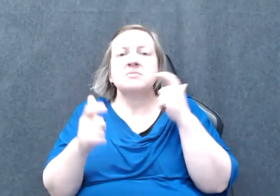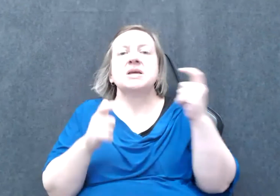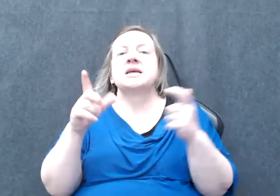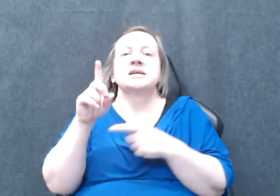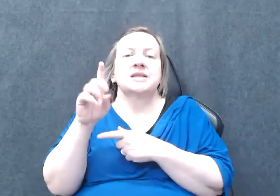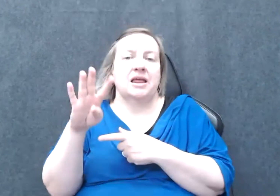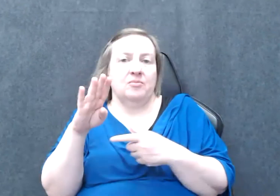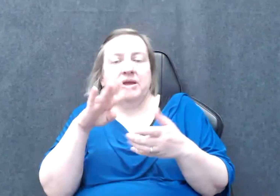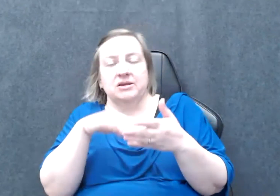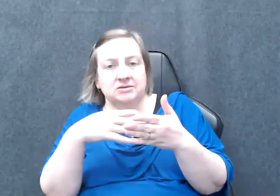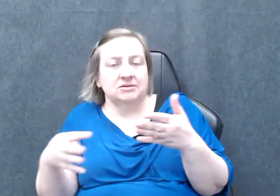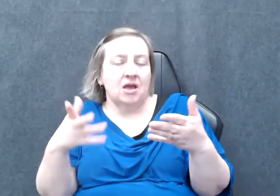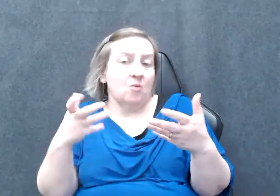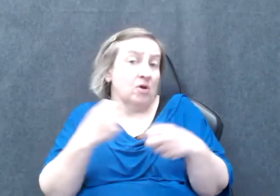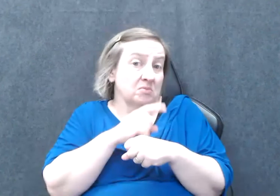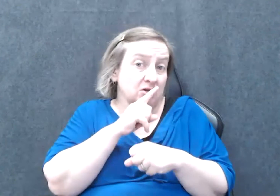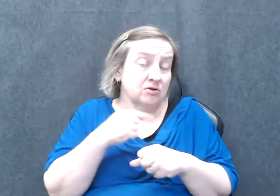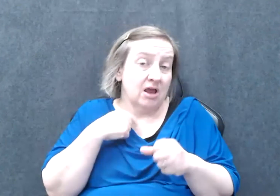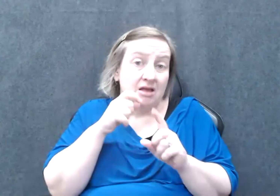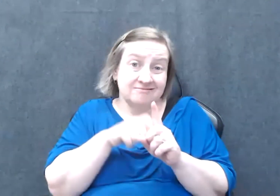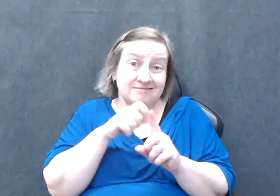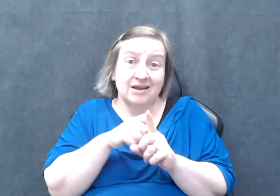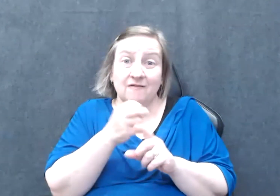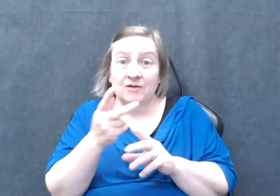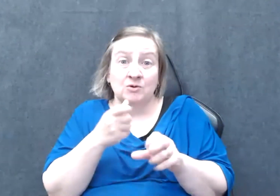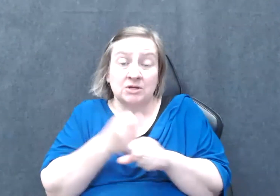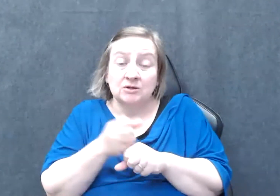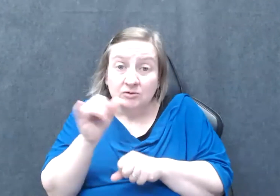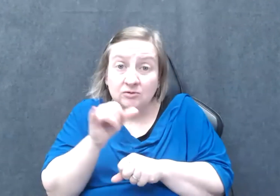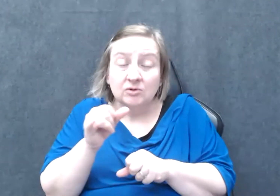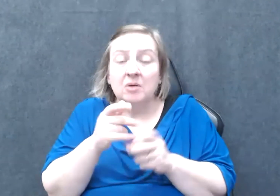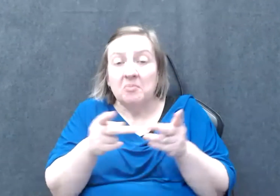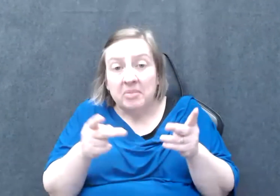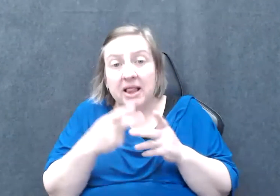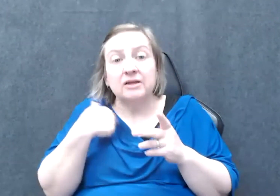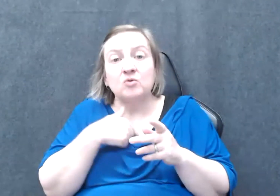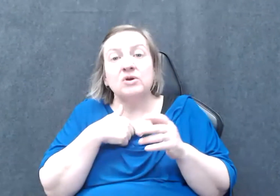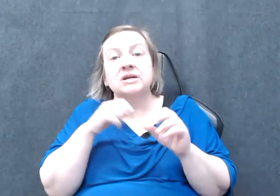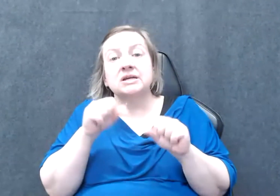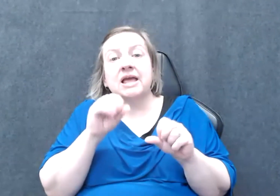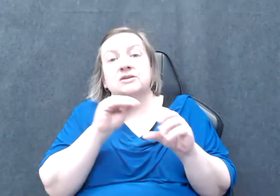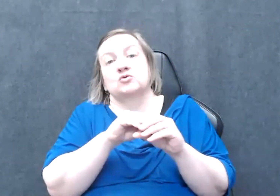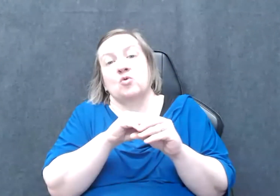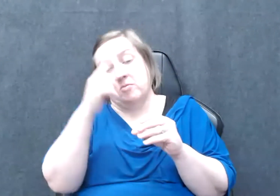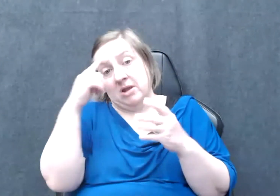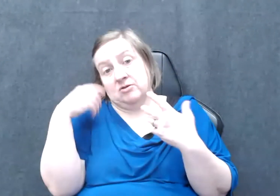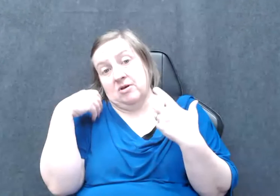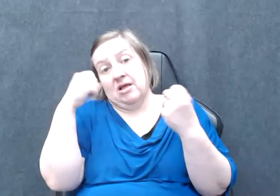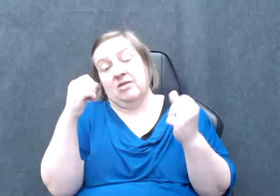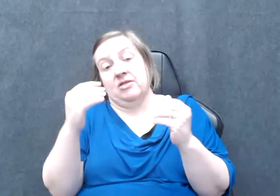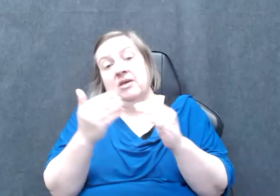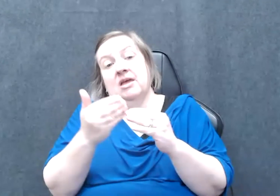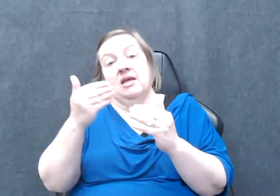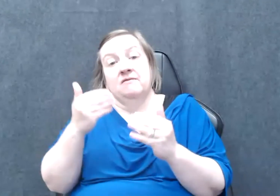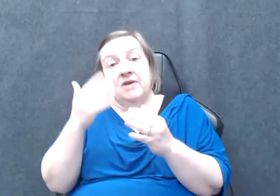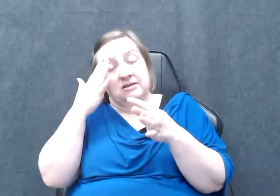want to make sure, and I've been harping on this for a few years too, is a place where we can also store mental health advance directive. We started